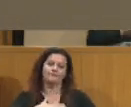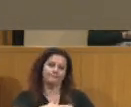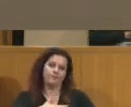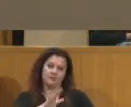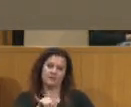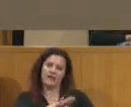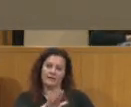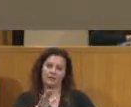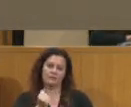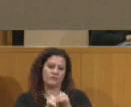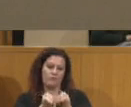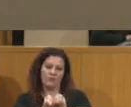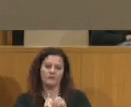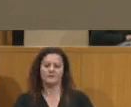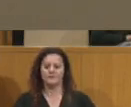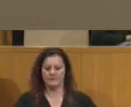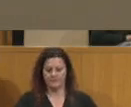of her.